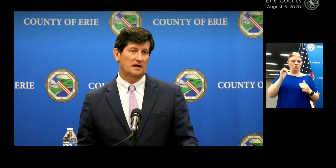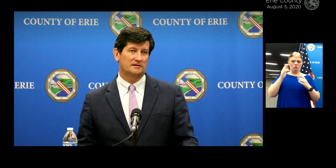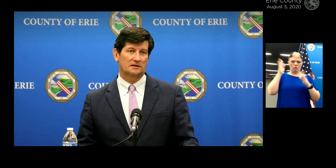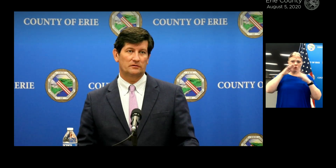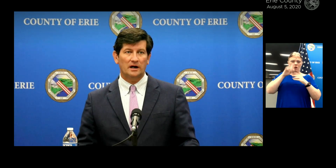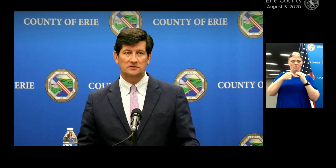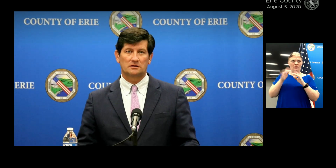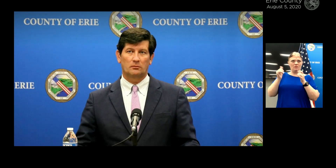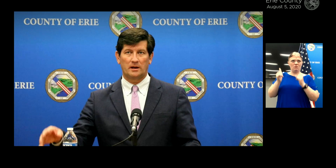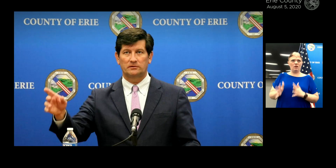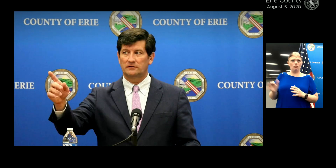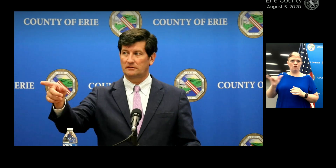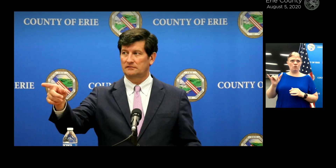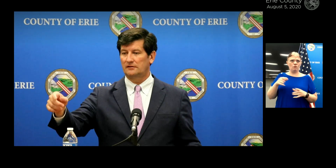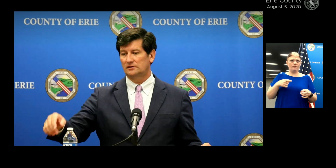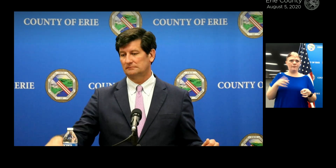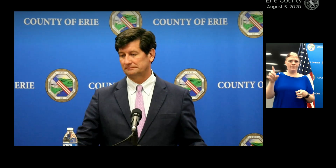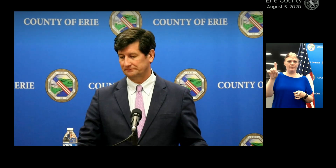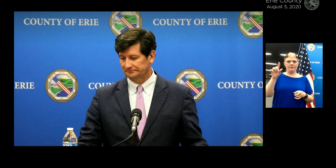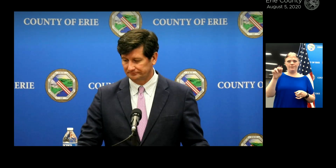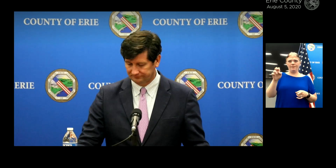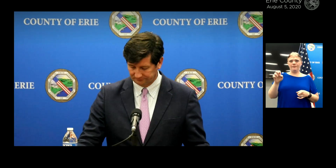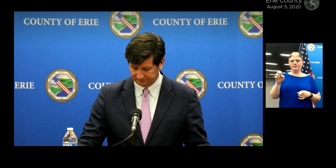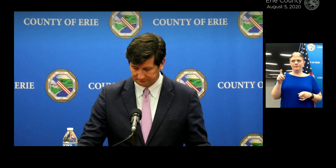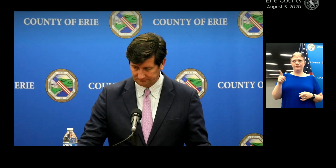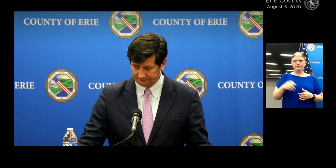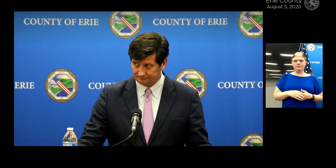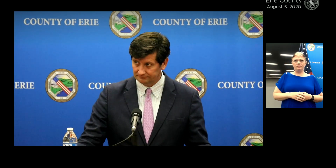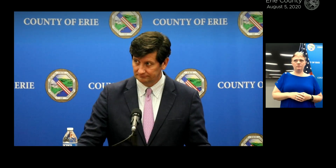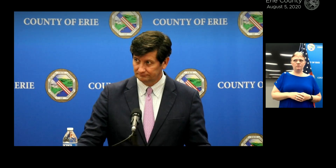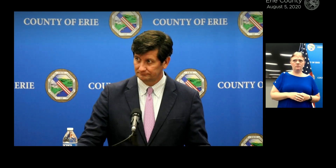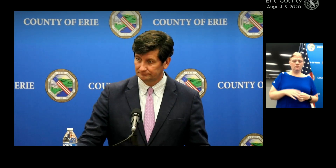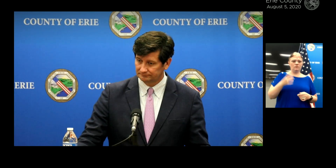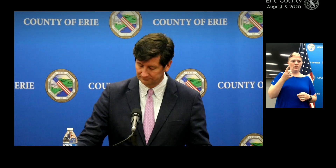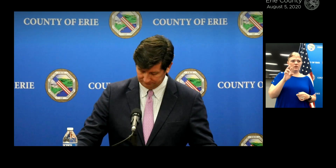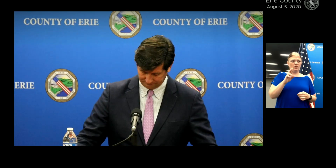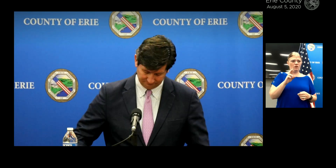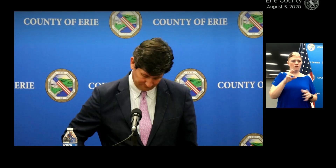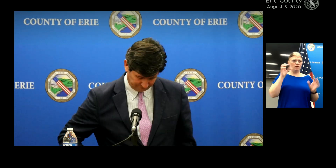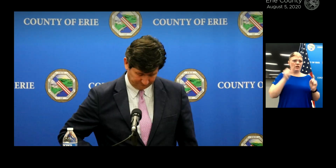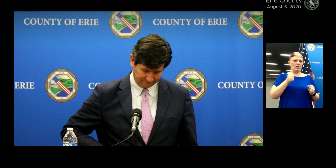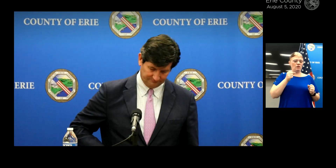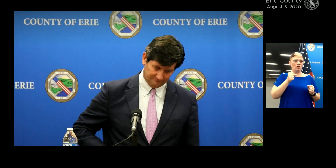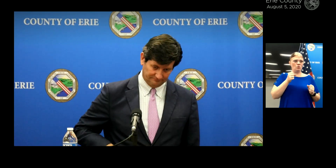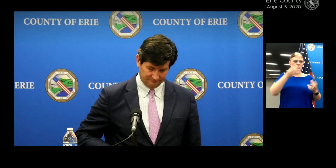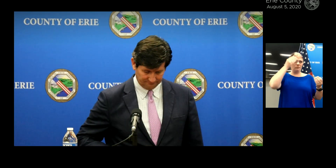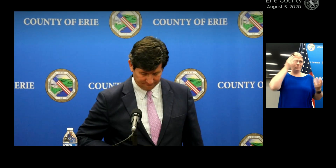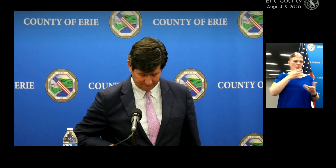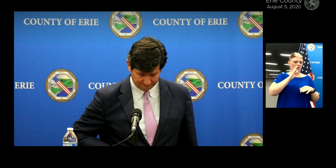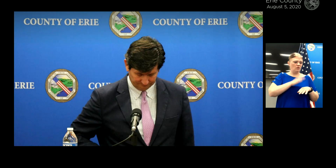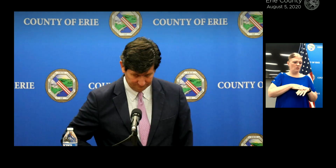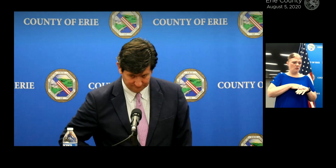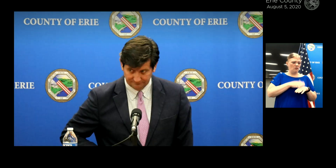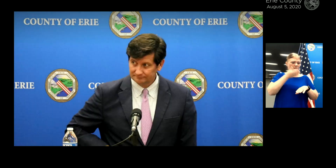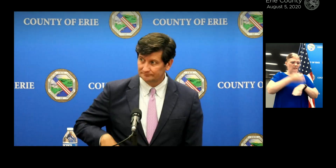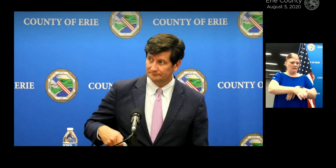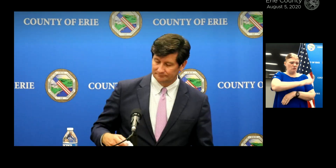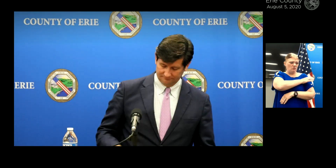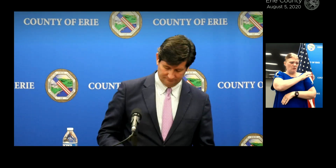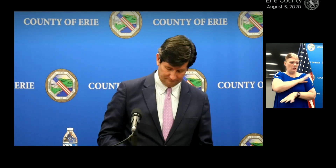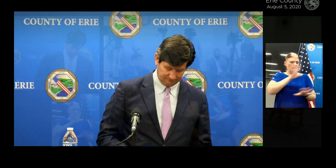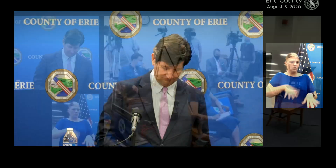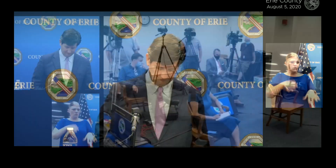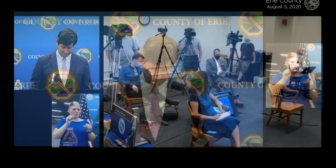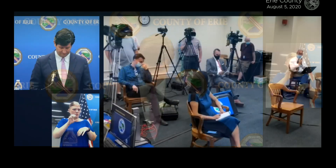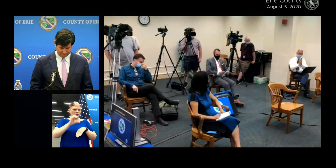in contact with our general populace. David. Yeah, Director Burstein, can you update us at all on the clinic you held at the church